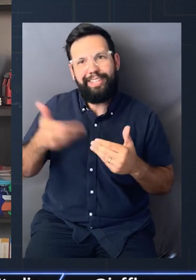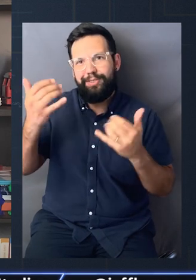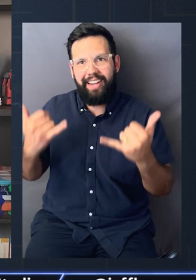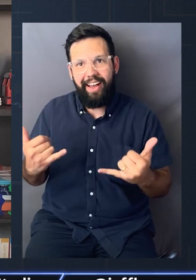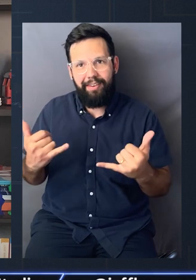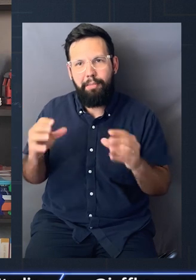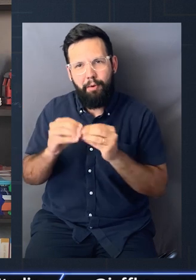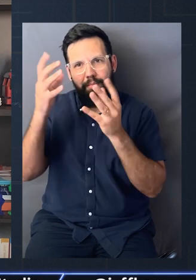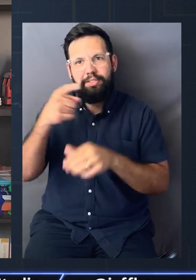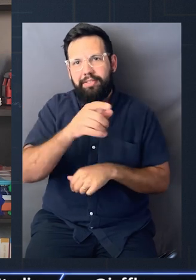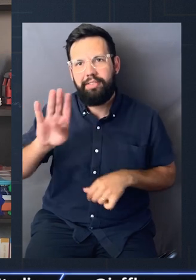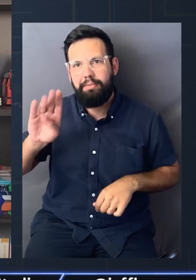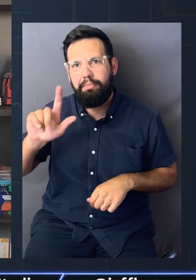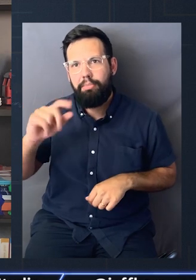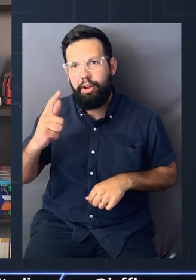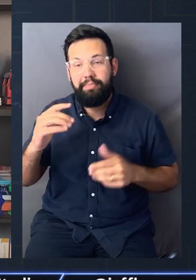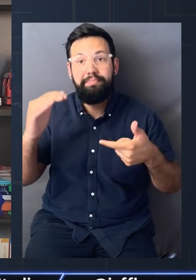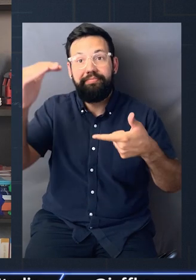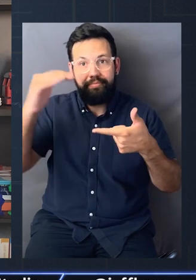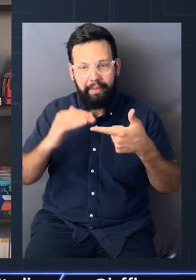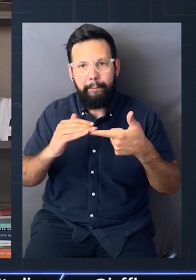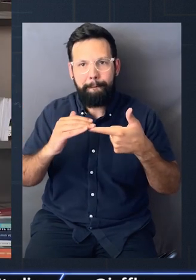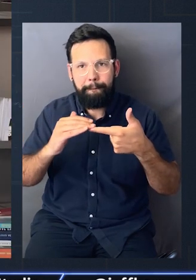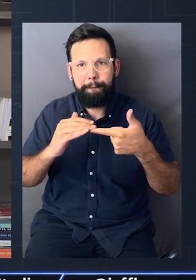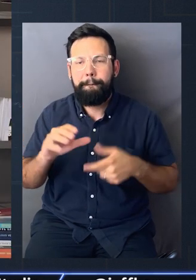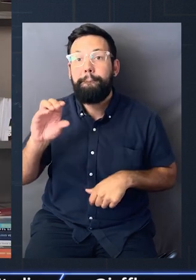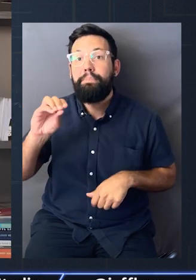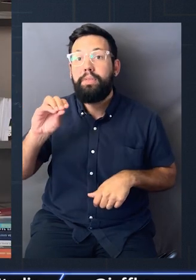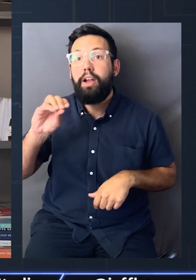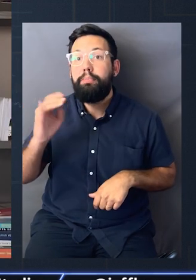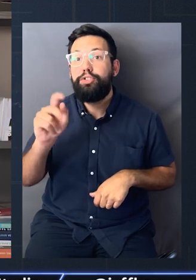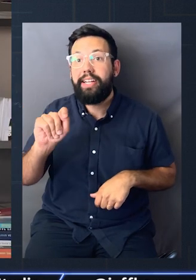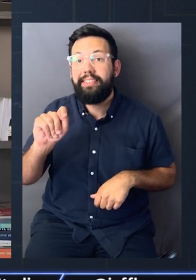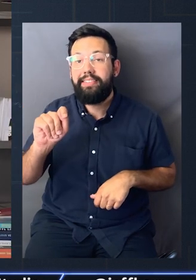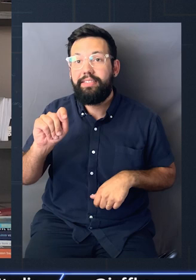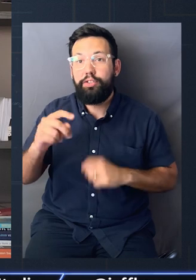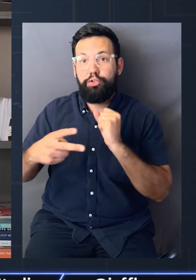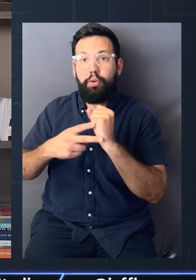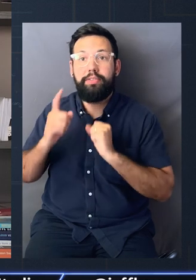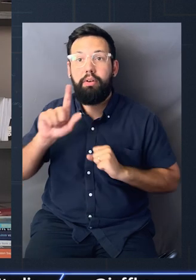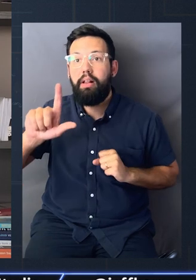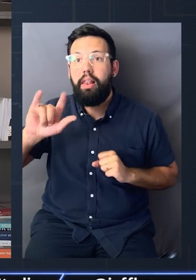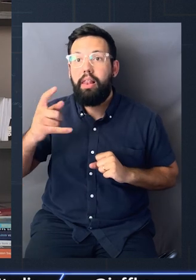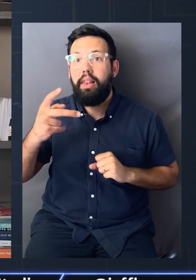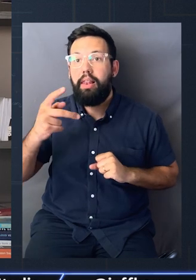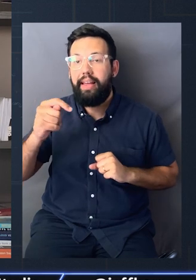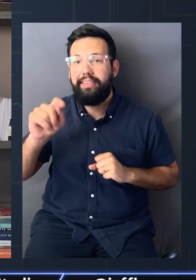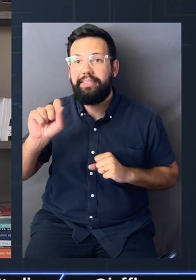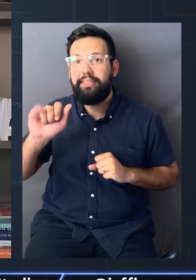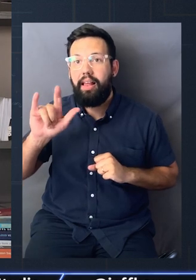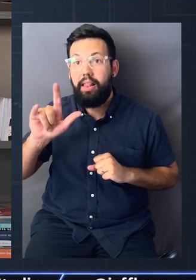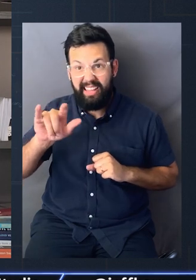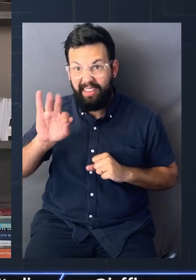lot easier. To learn more, you can read the blog post. Next up, we've got object storage for LightSail. If